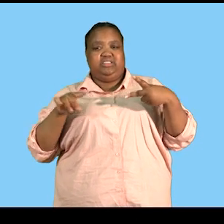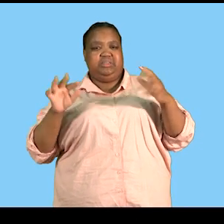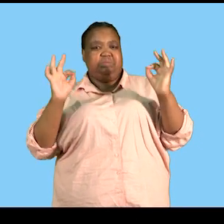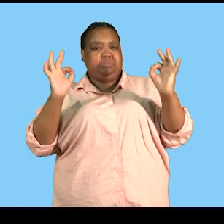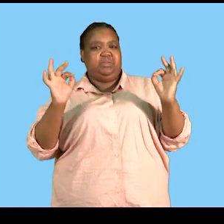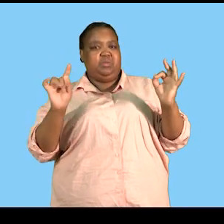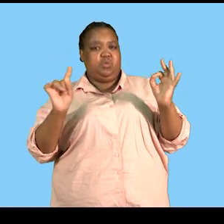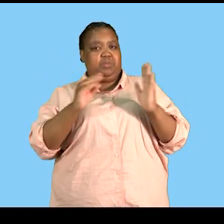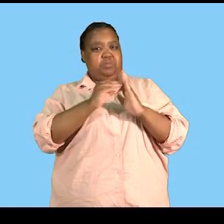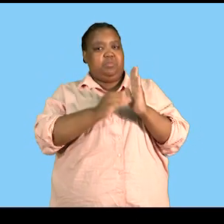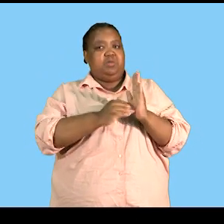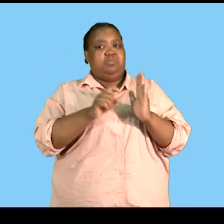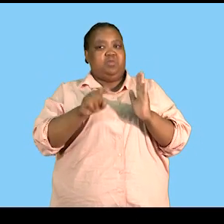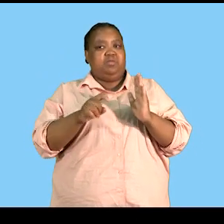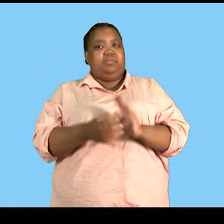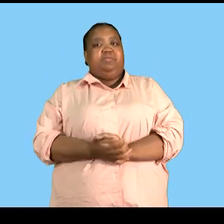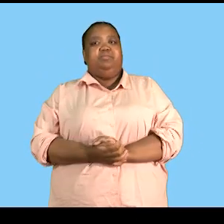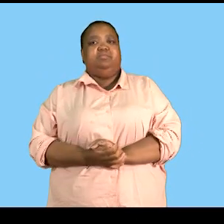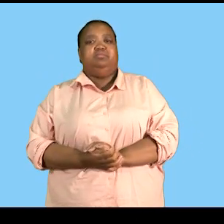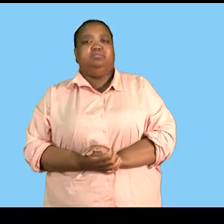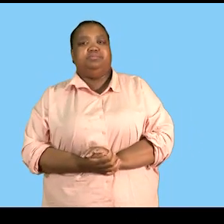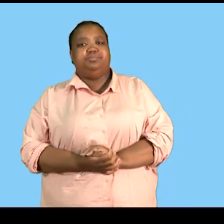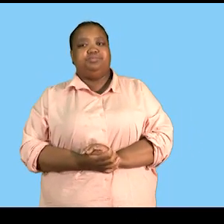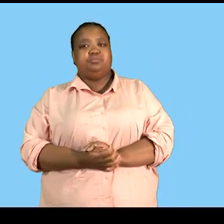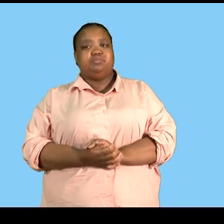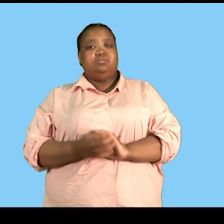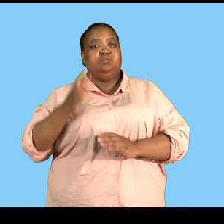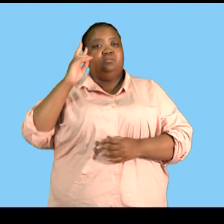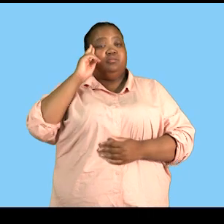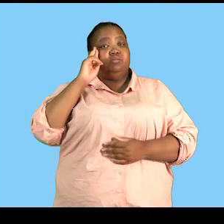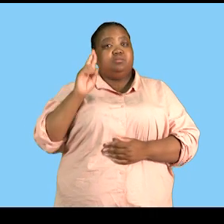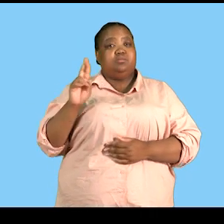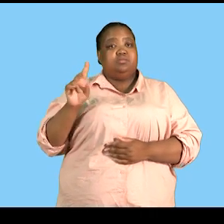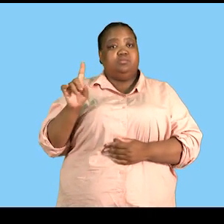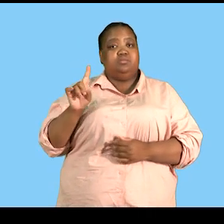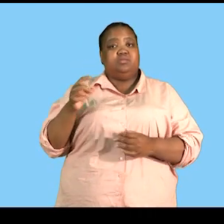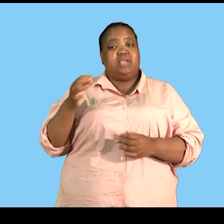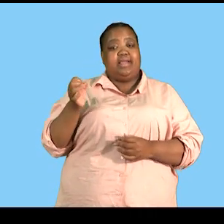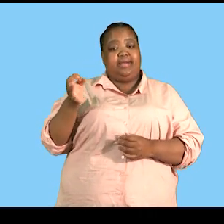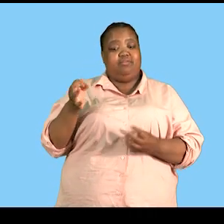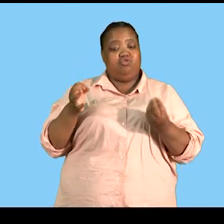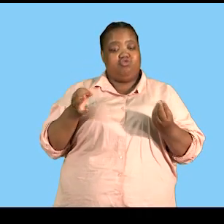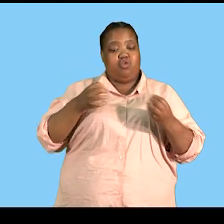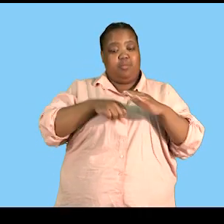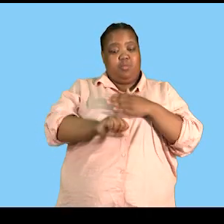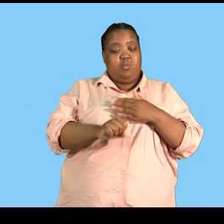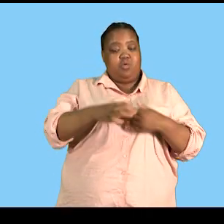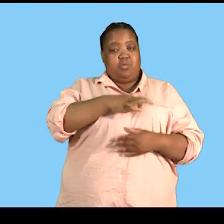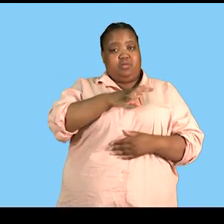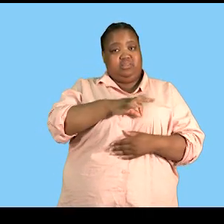P and there is Z. Now remember, if it's a